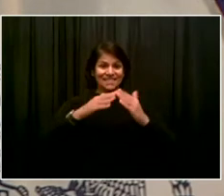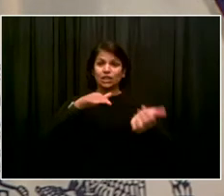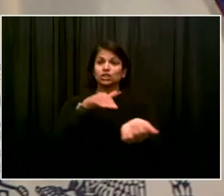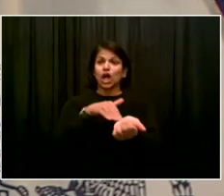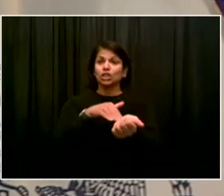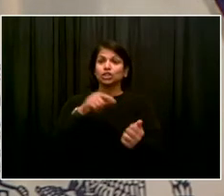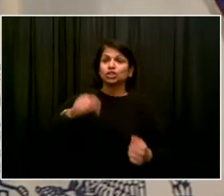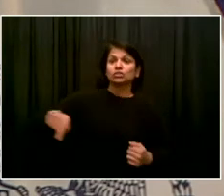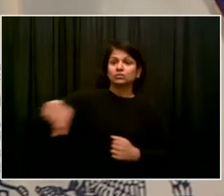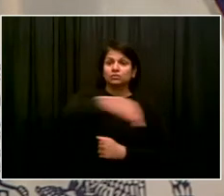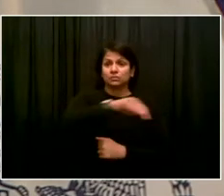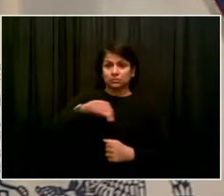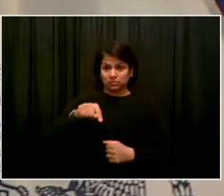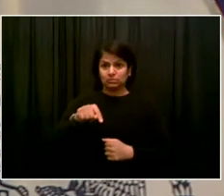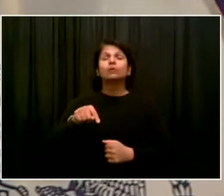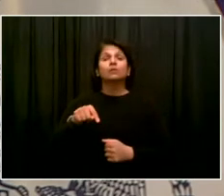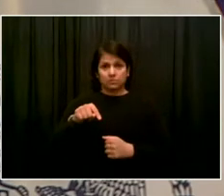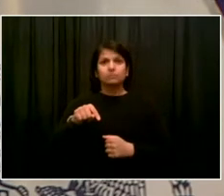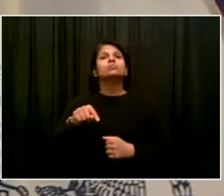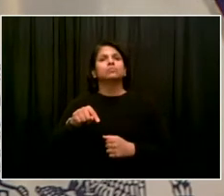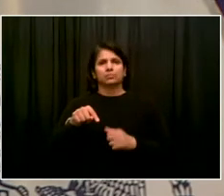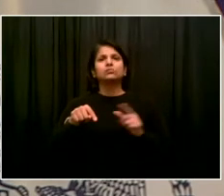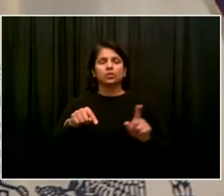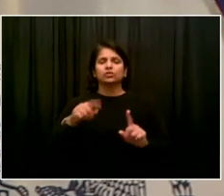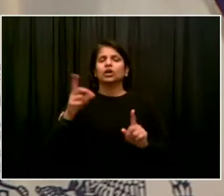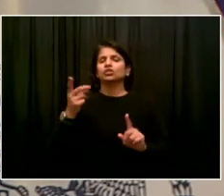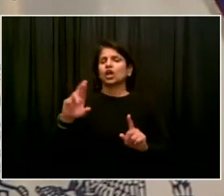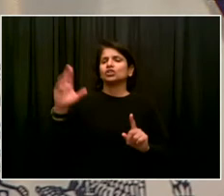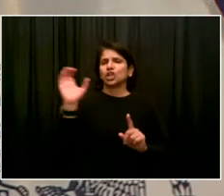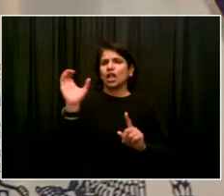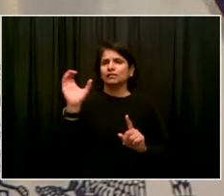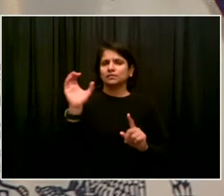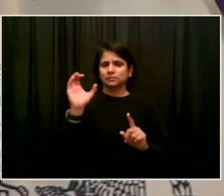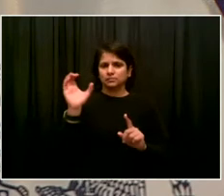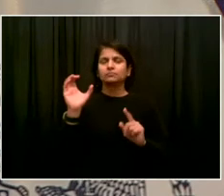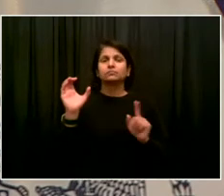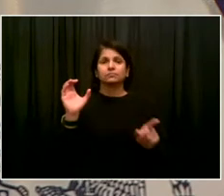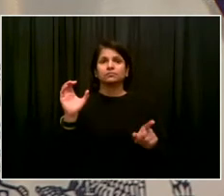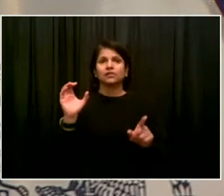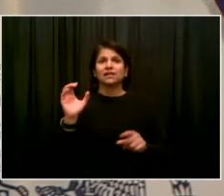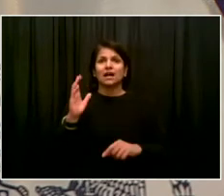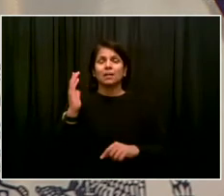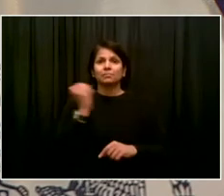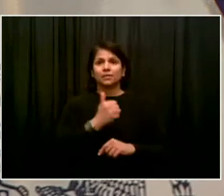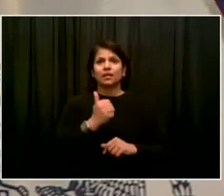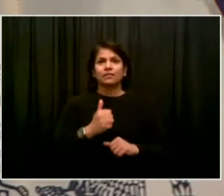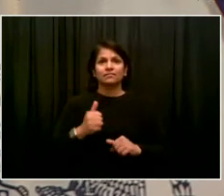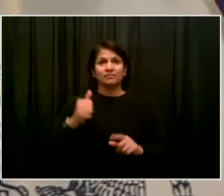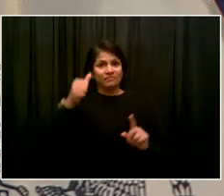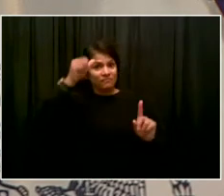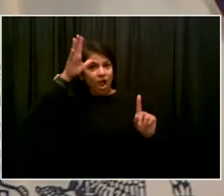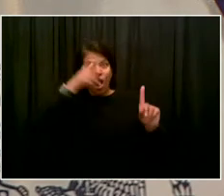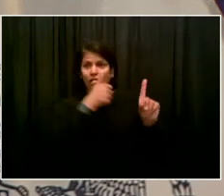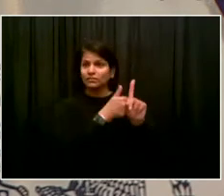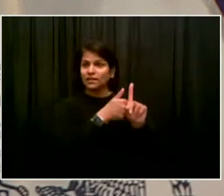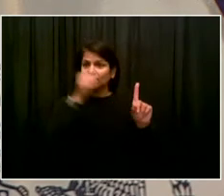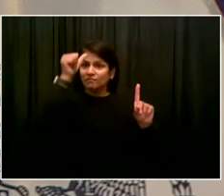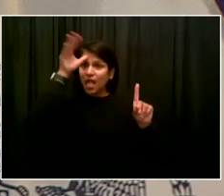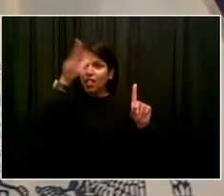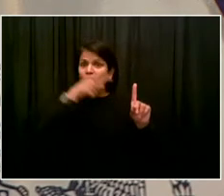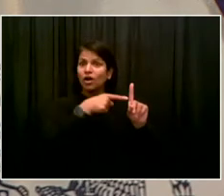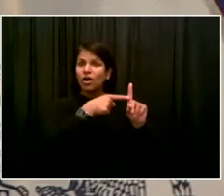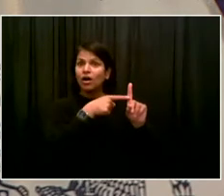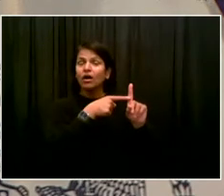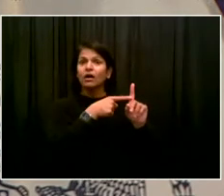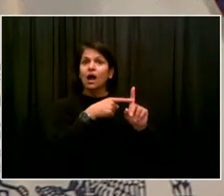to Dr. Dave Choksi, that not only is he a parent, he also happens to be married to an educator. So